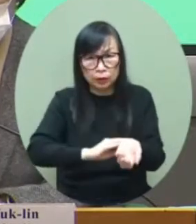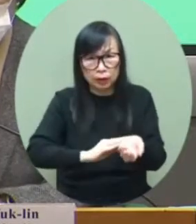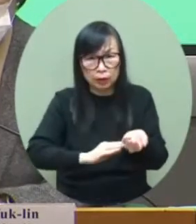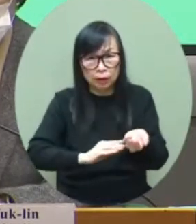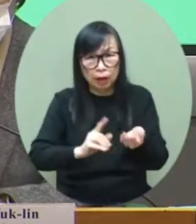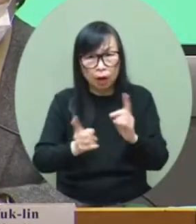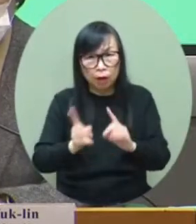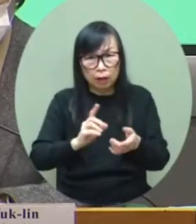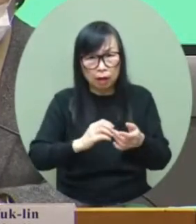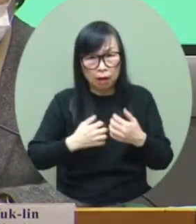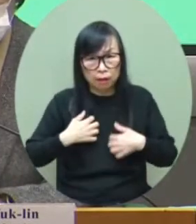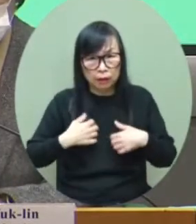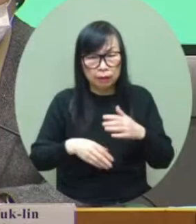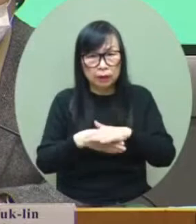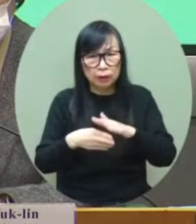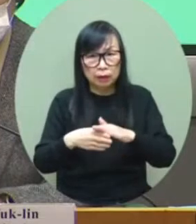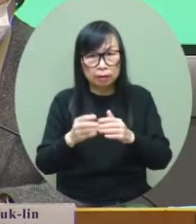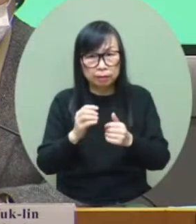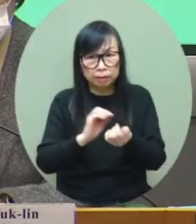For patients visiting